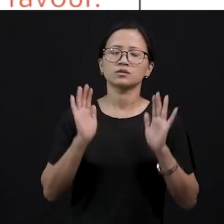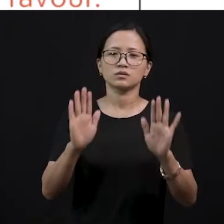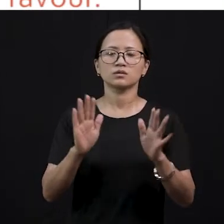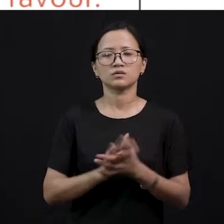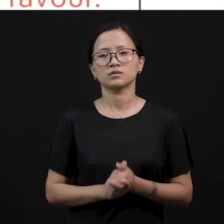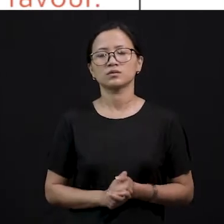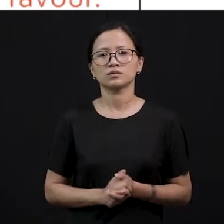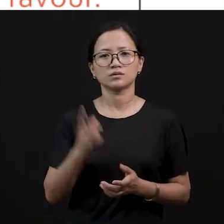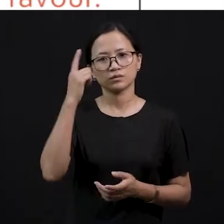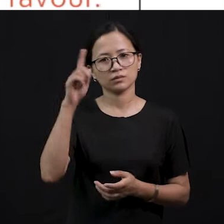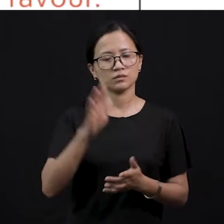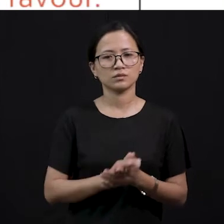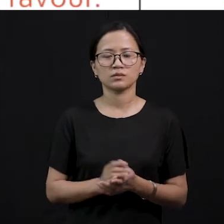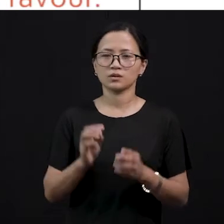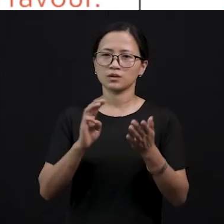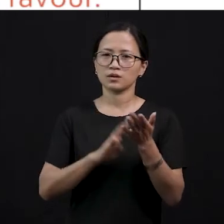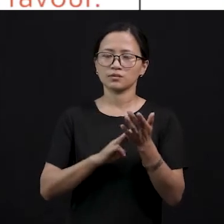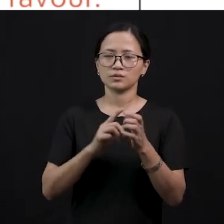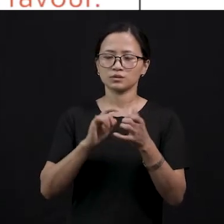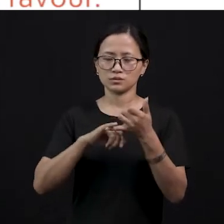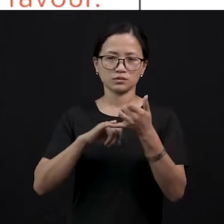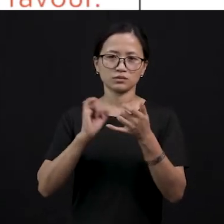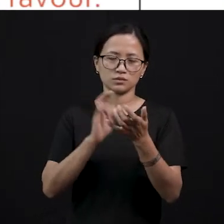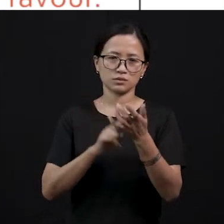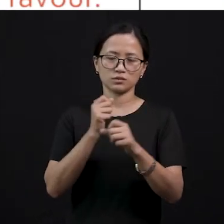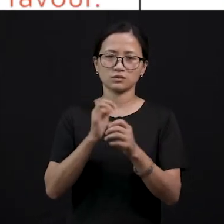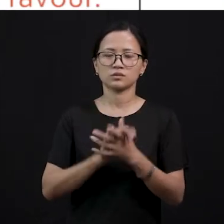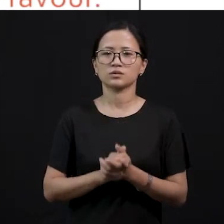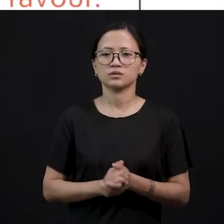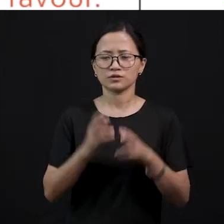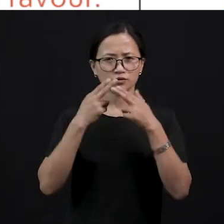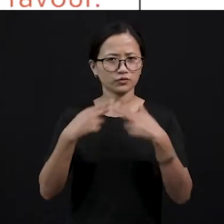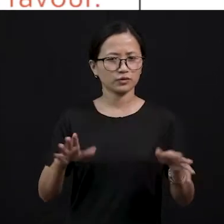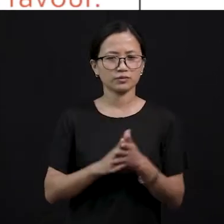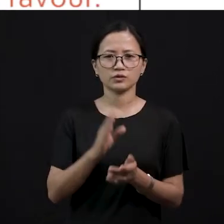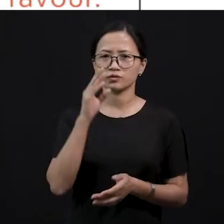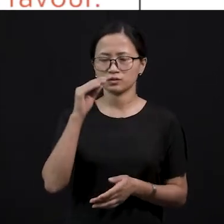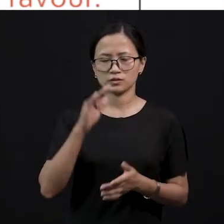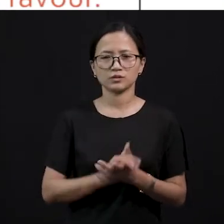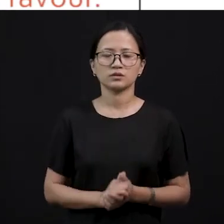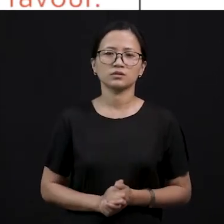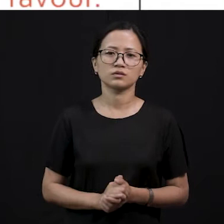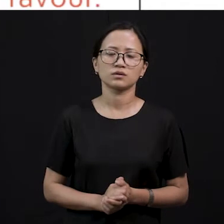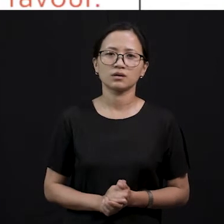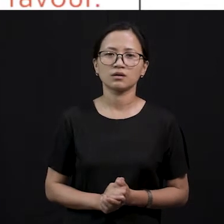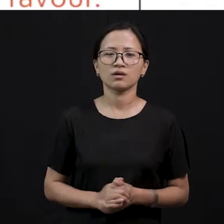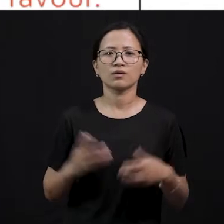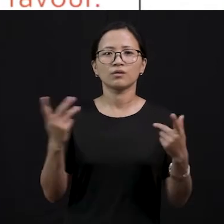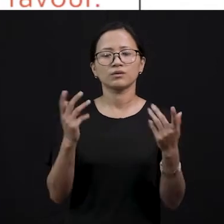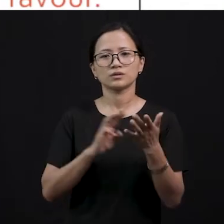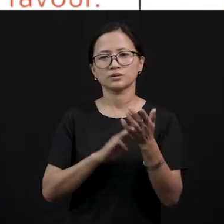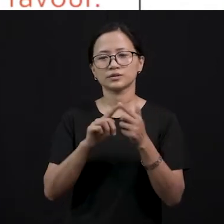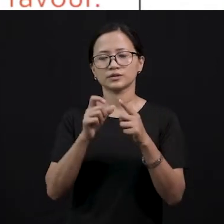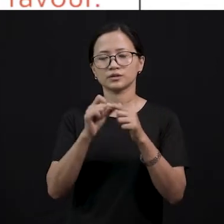held accountable for messing up things. Then the freedom of the speech. So remember, this is what the